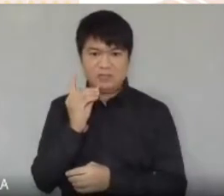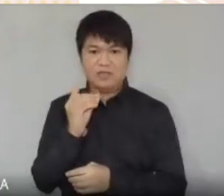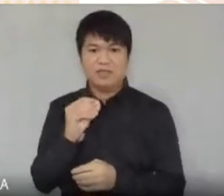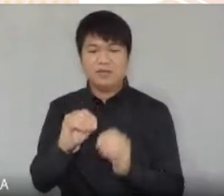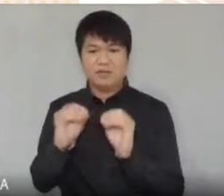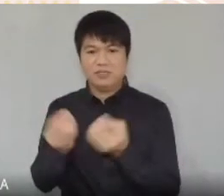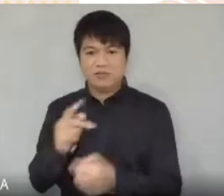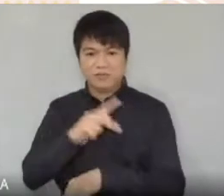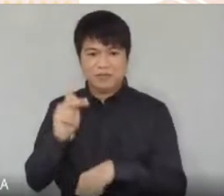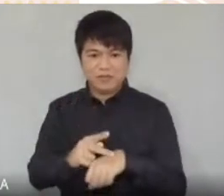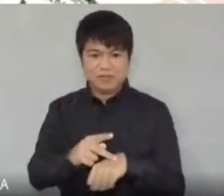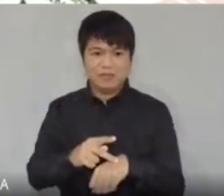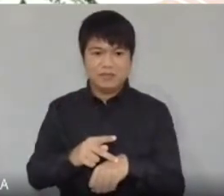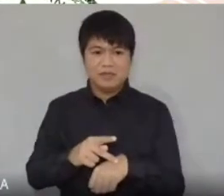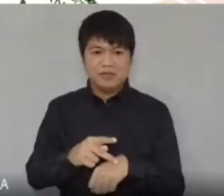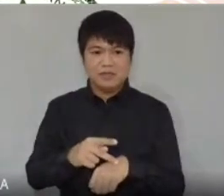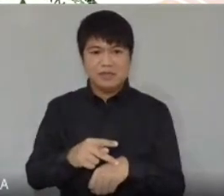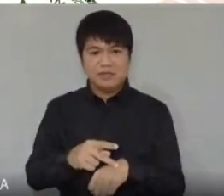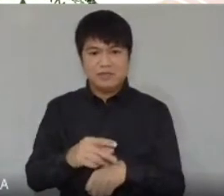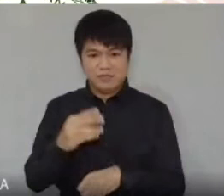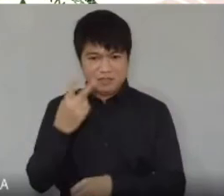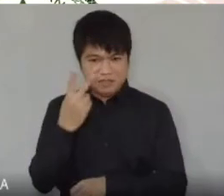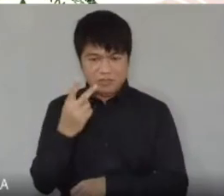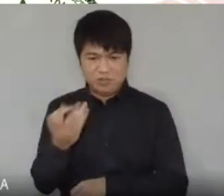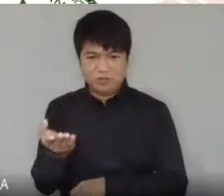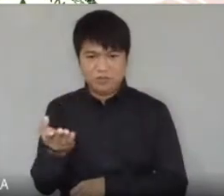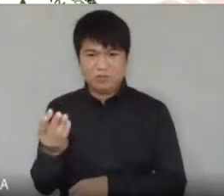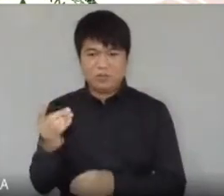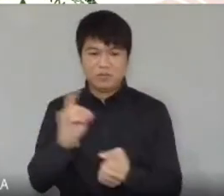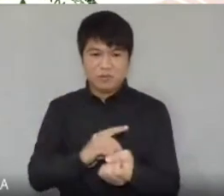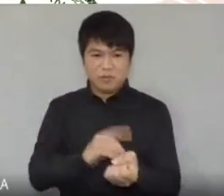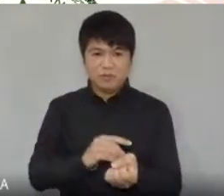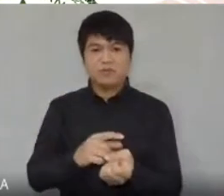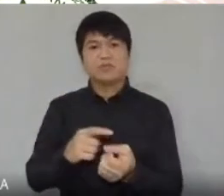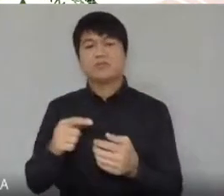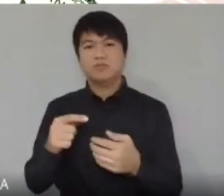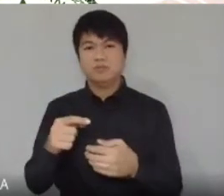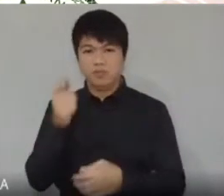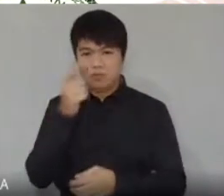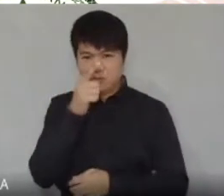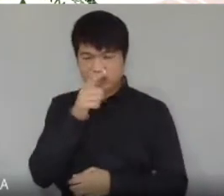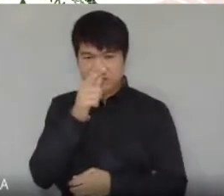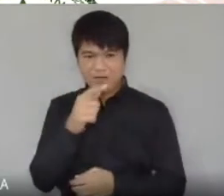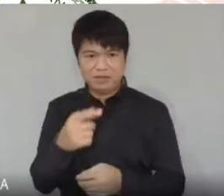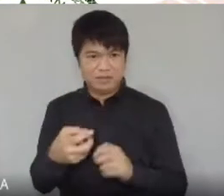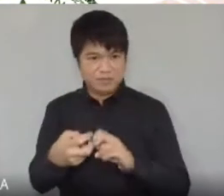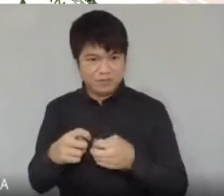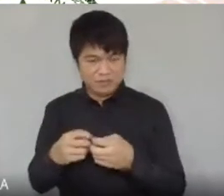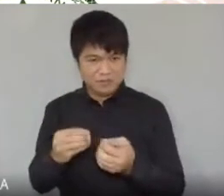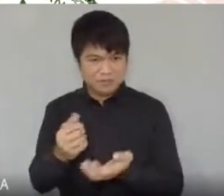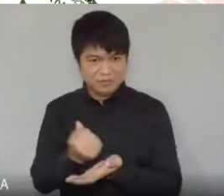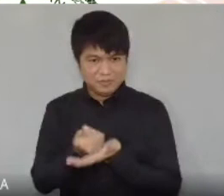UP College of Medicine, MIU, Medical Informatics Unit, the Association of Philippine Medical Colleges Student Network,